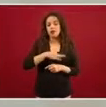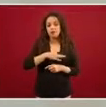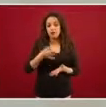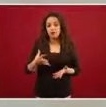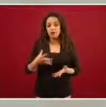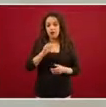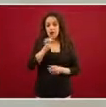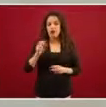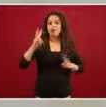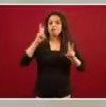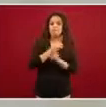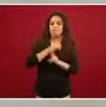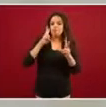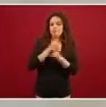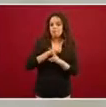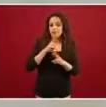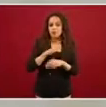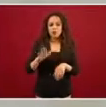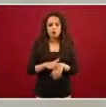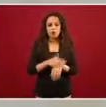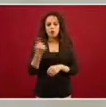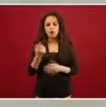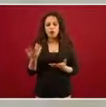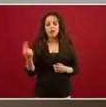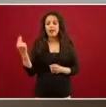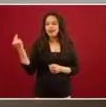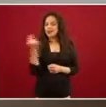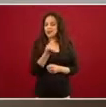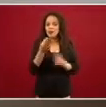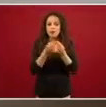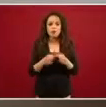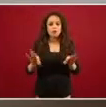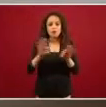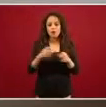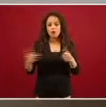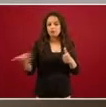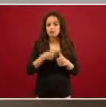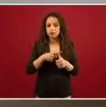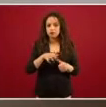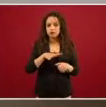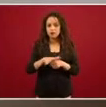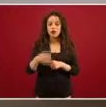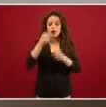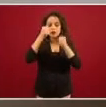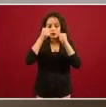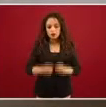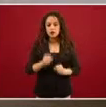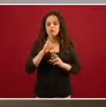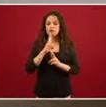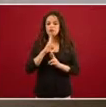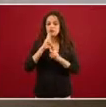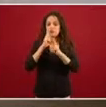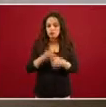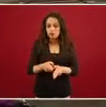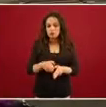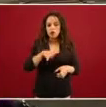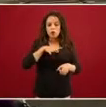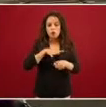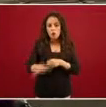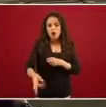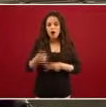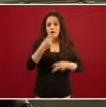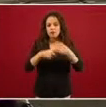Because the idea is to always have the most precise result possible, to know